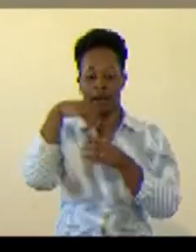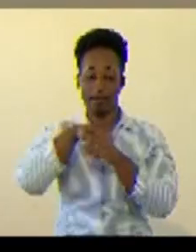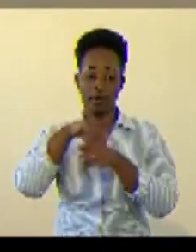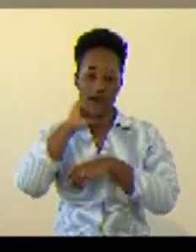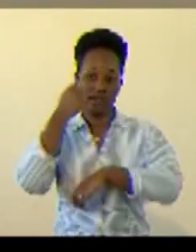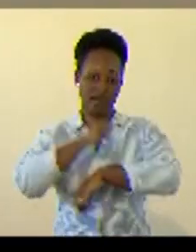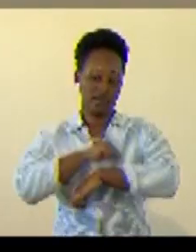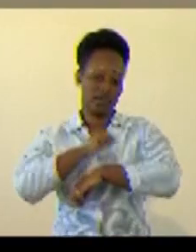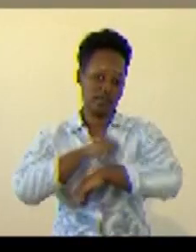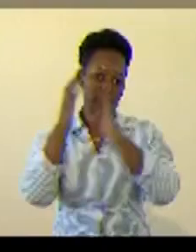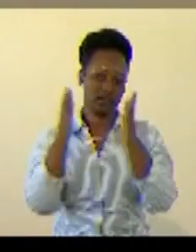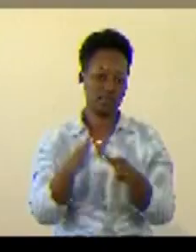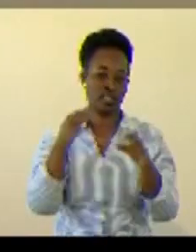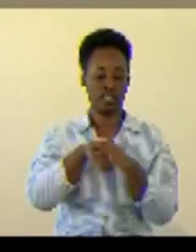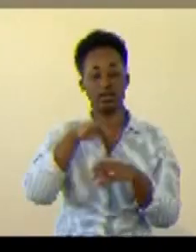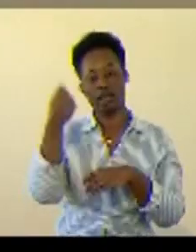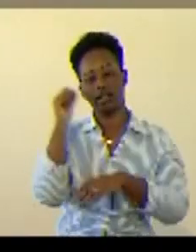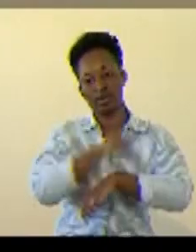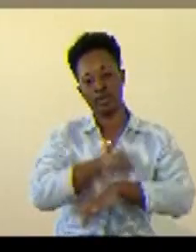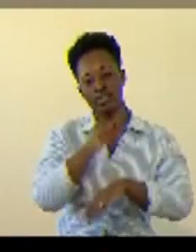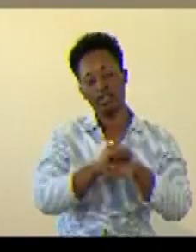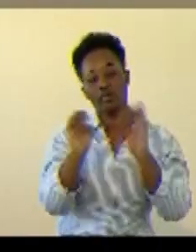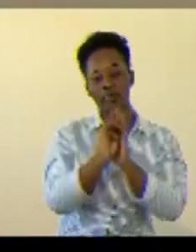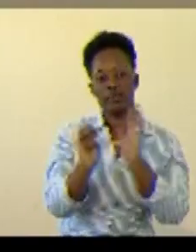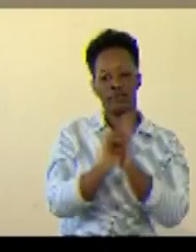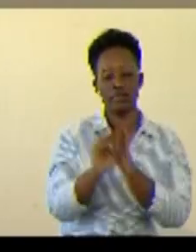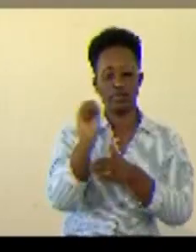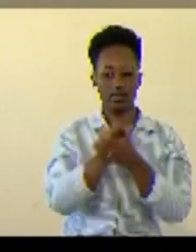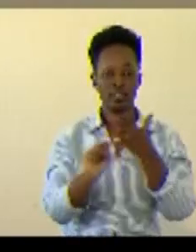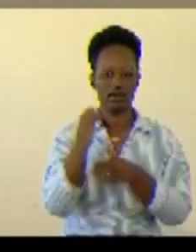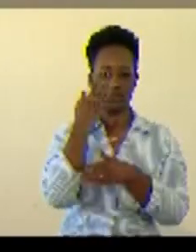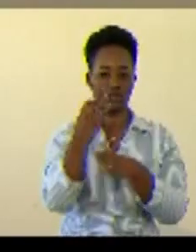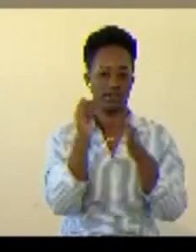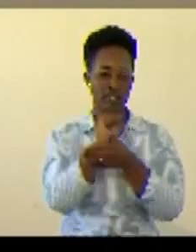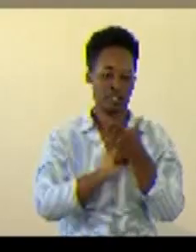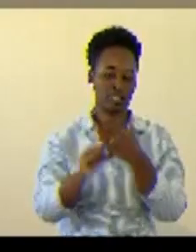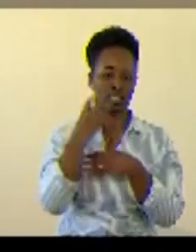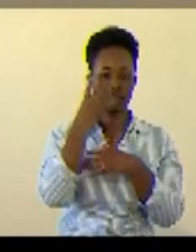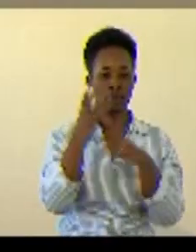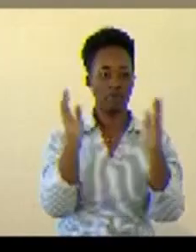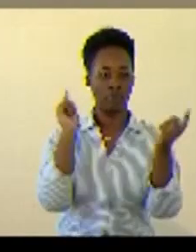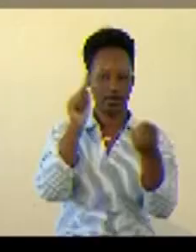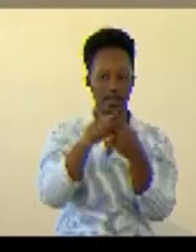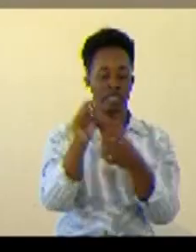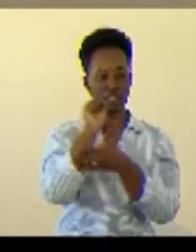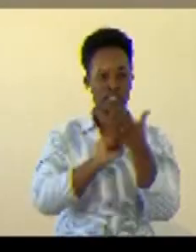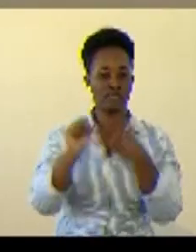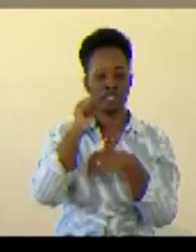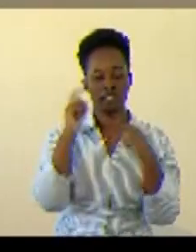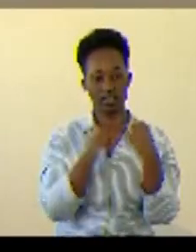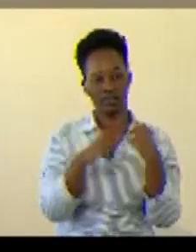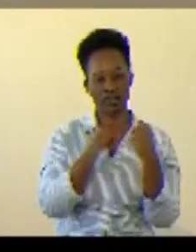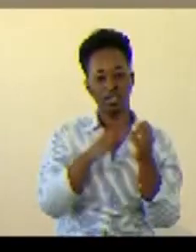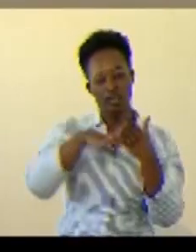other classes. Take an example in Senior 3, Senior 4, up to Senior 6. It is a lesson that is run in very